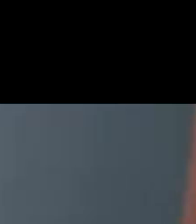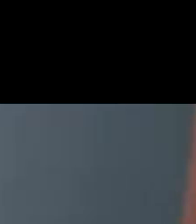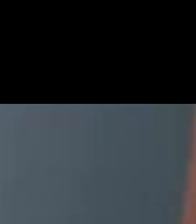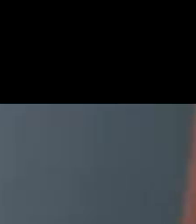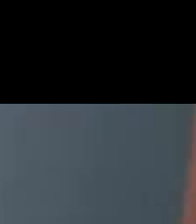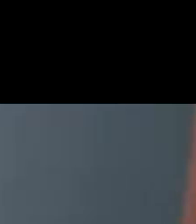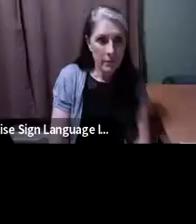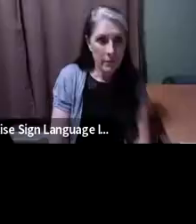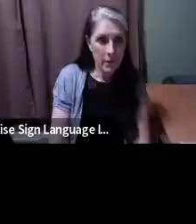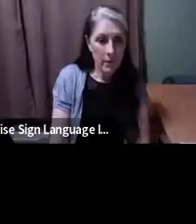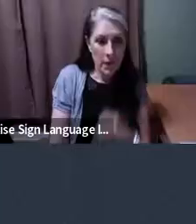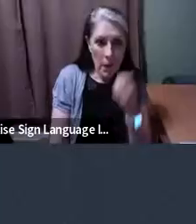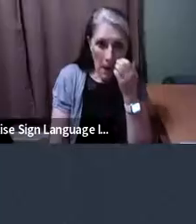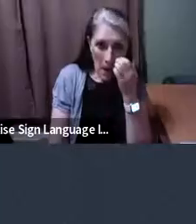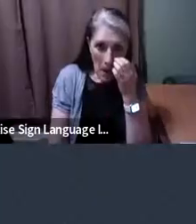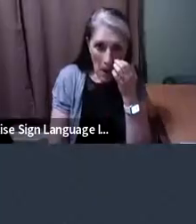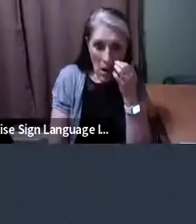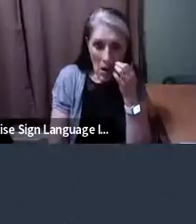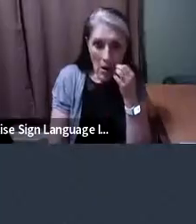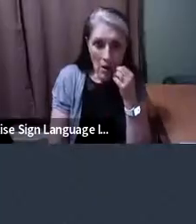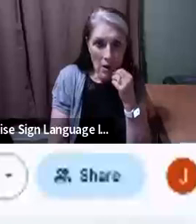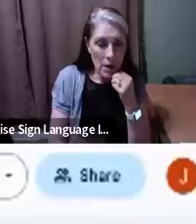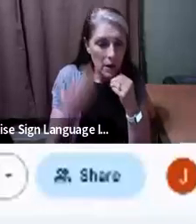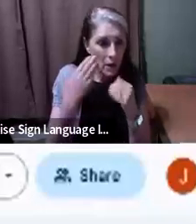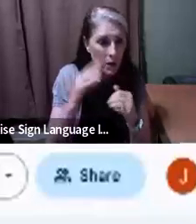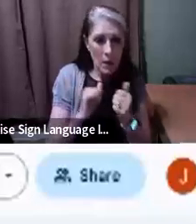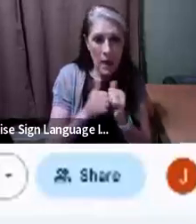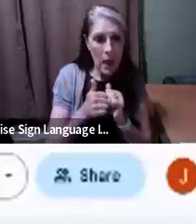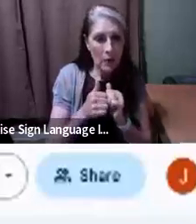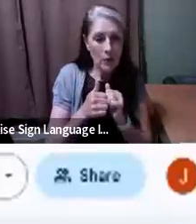Sorry, everyone. I don't know how to get that